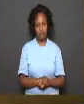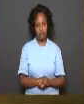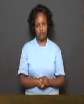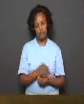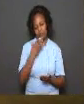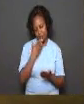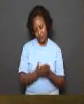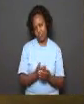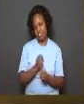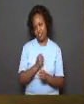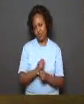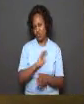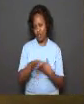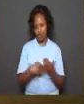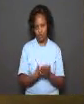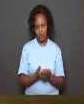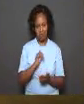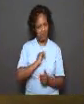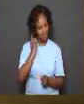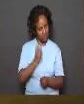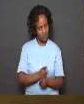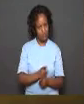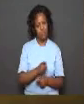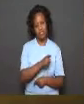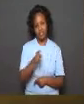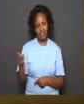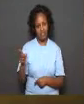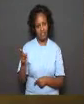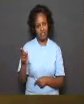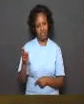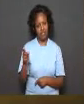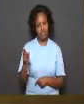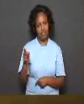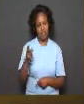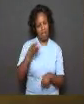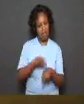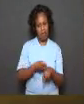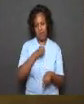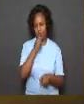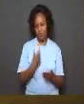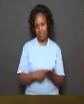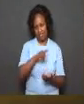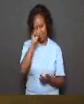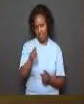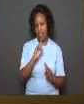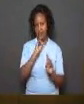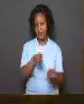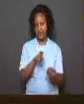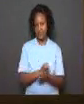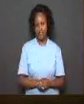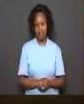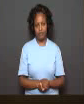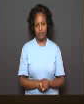Well done, everyone. I am sure that you had no difficulty in answering that question.